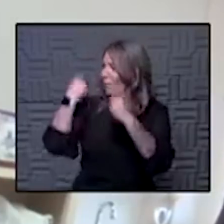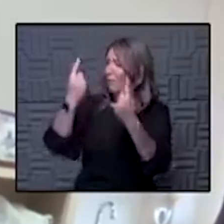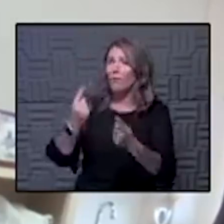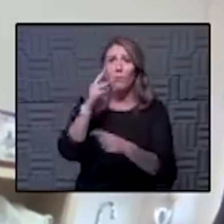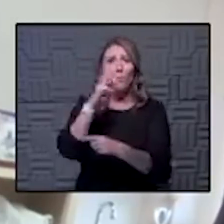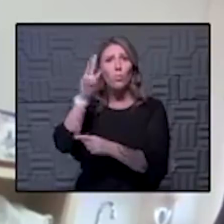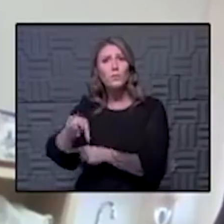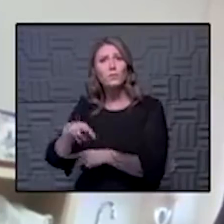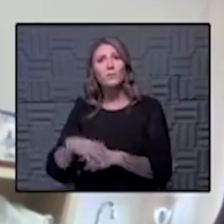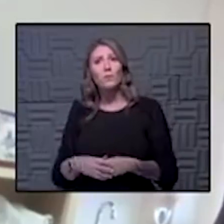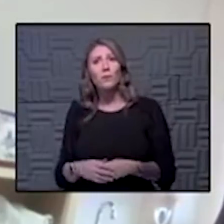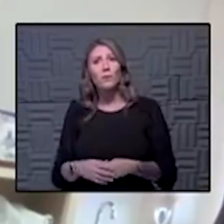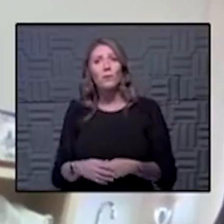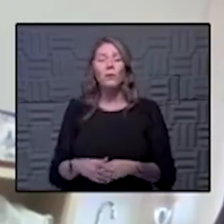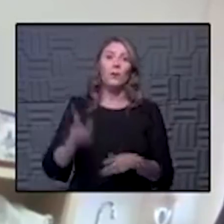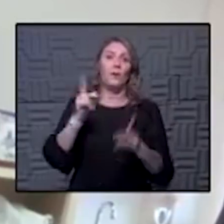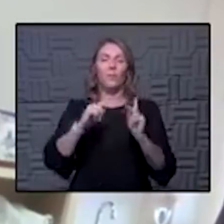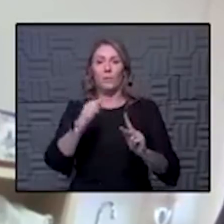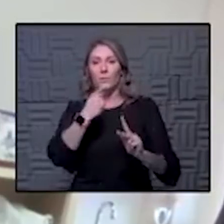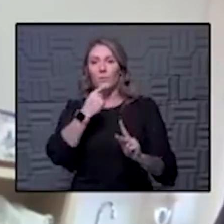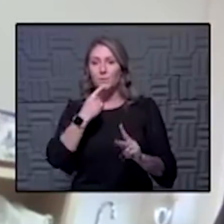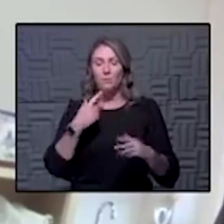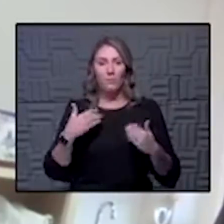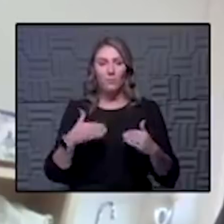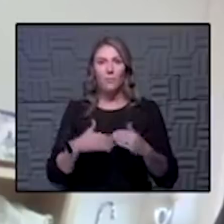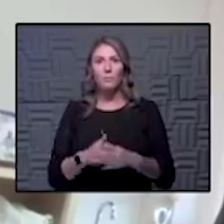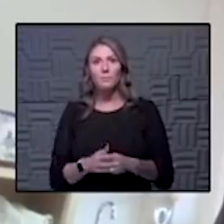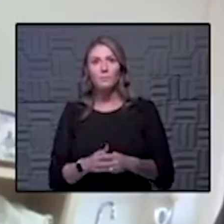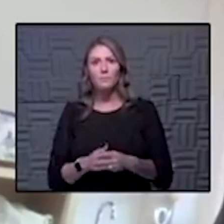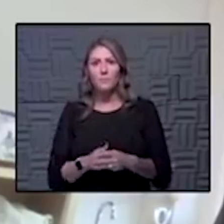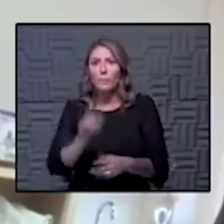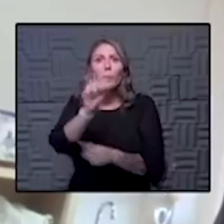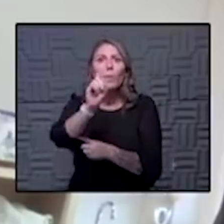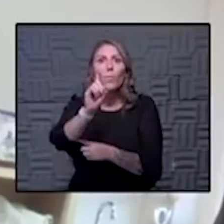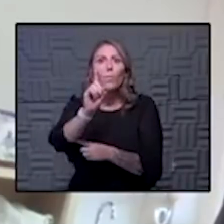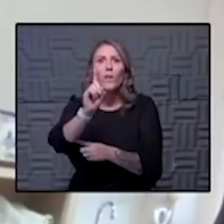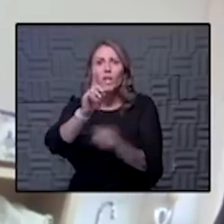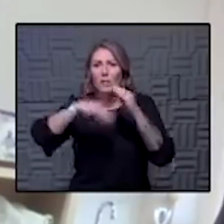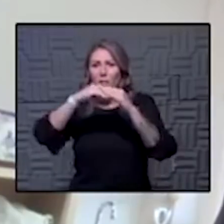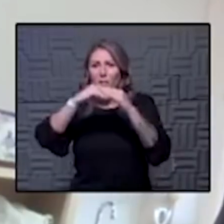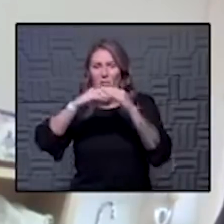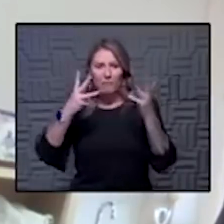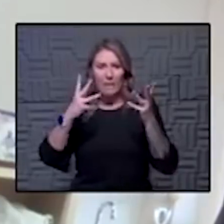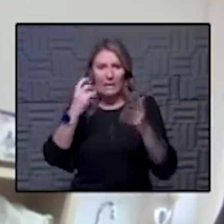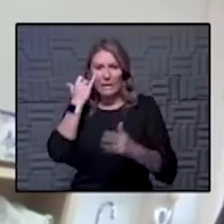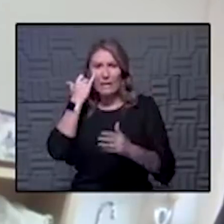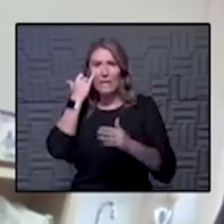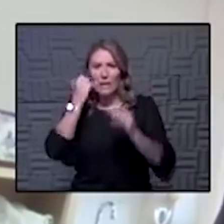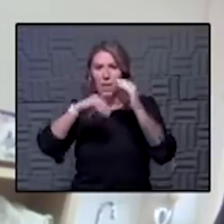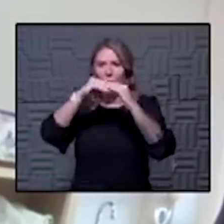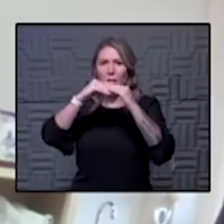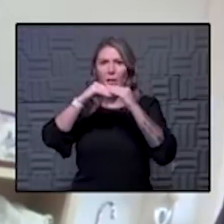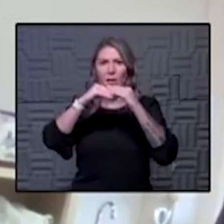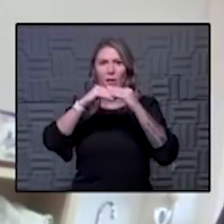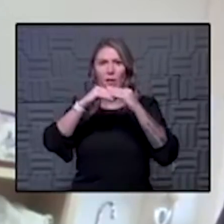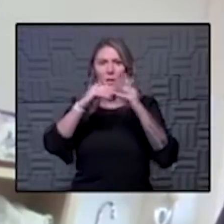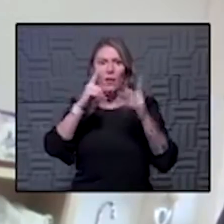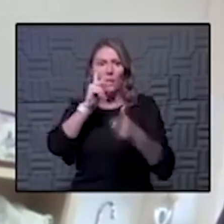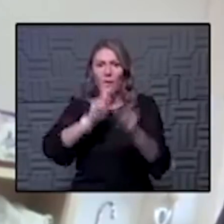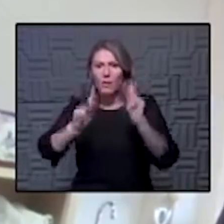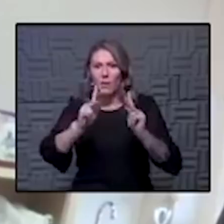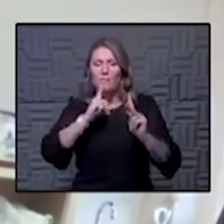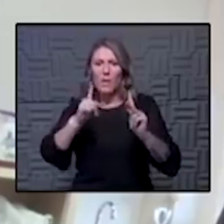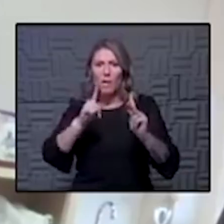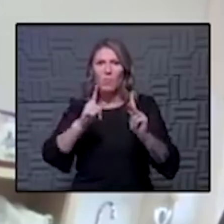weeks. And I think people are saying, where is the ceiling? If the ceiling keeps expanding like it has been the last 4